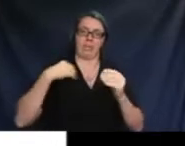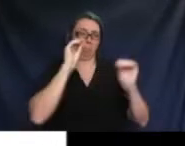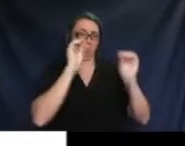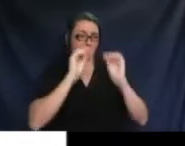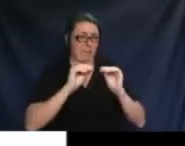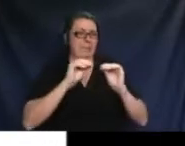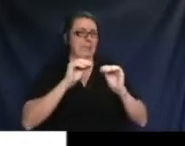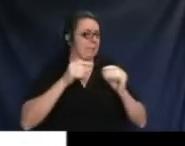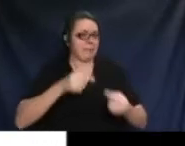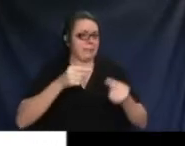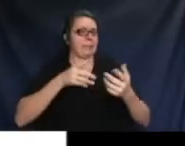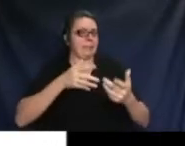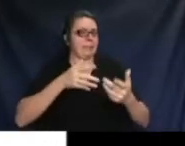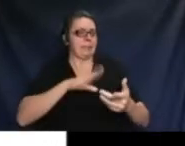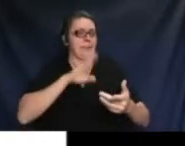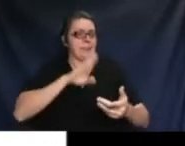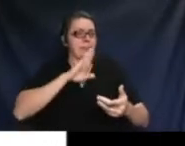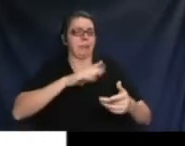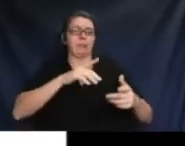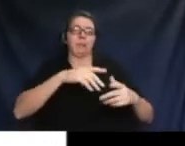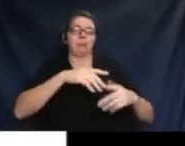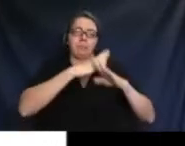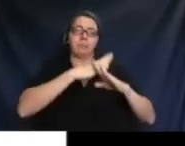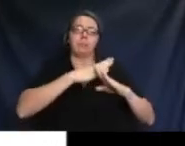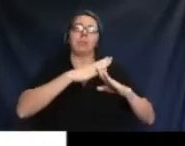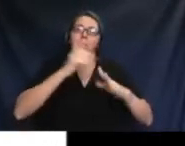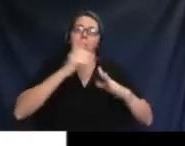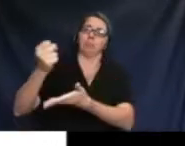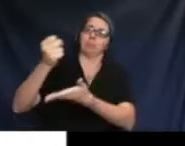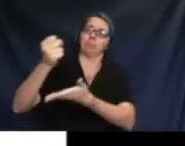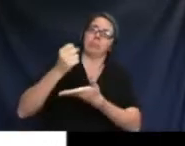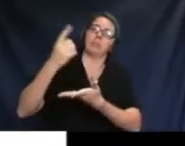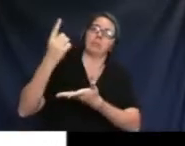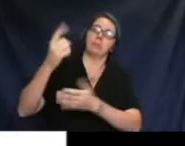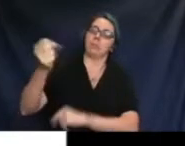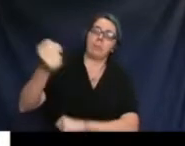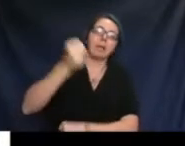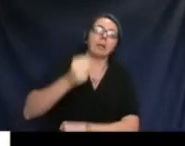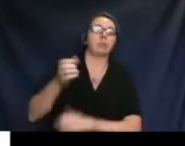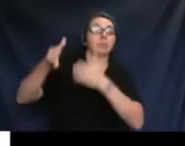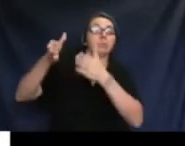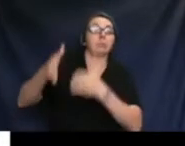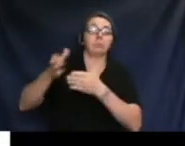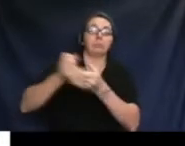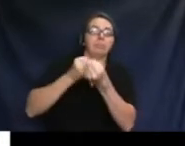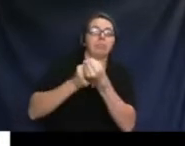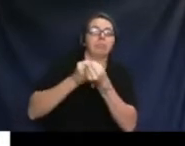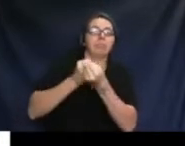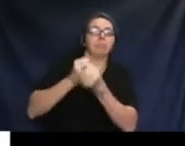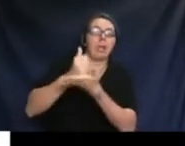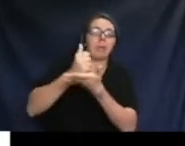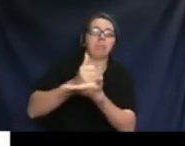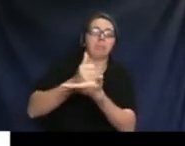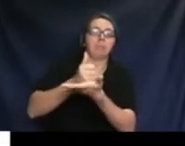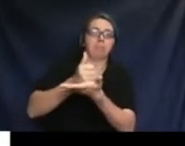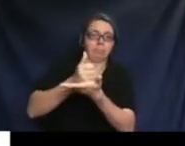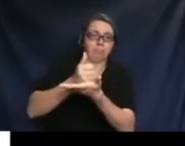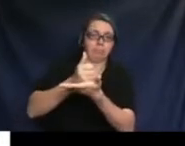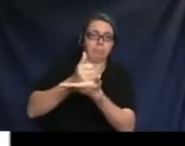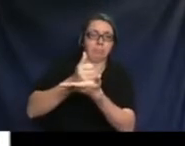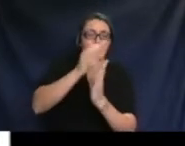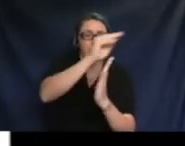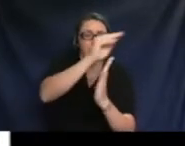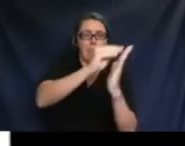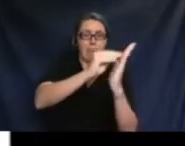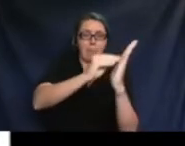can cover a variety of things, a variety of services. You should contact the grant program manager that is responsible